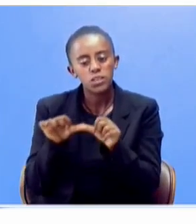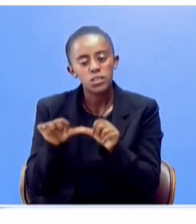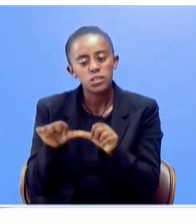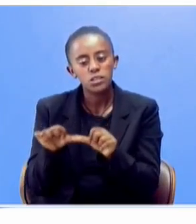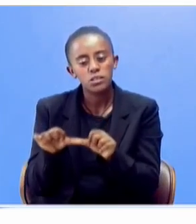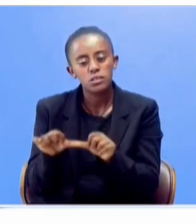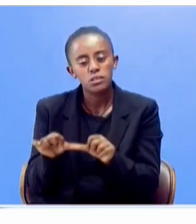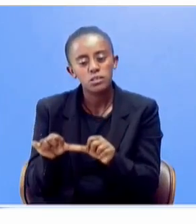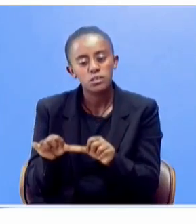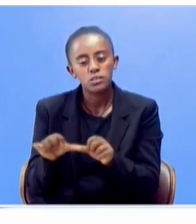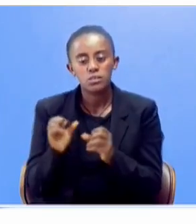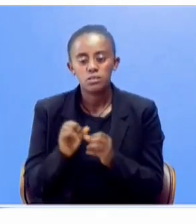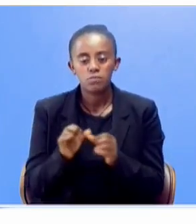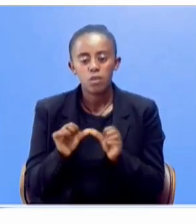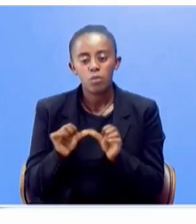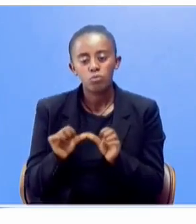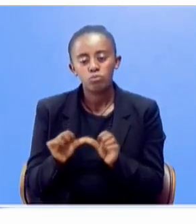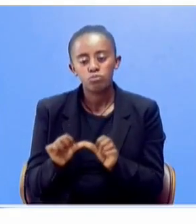much of their time